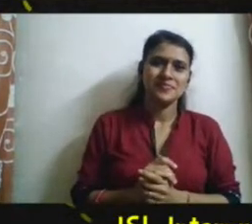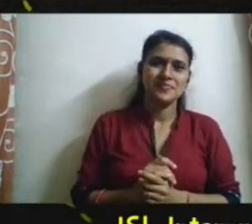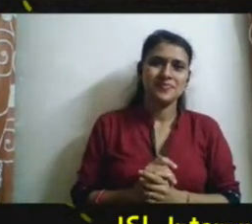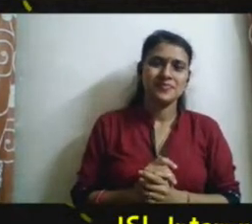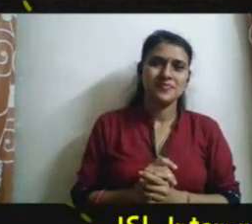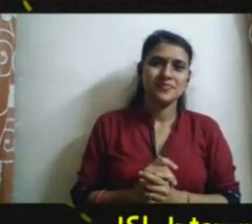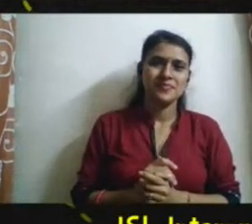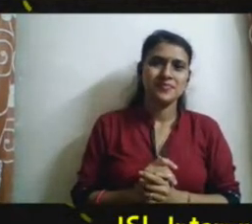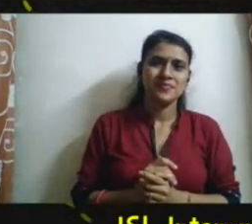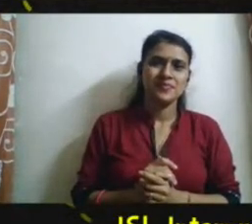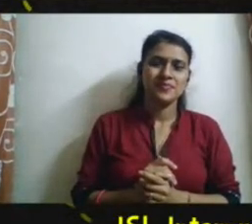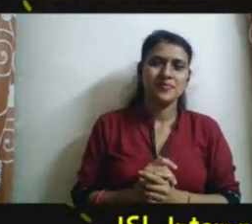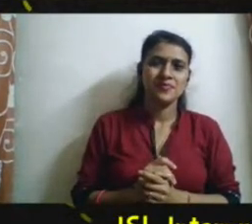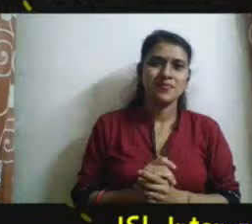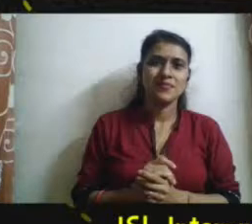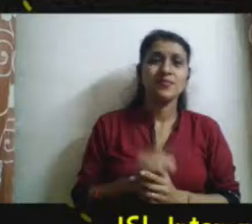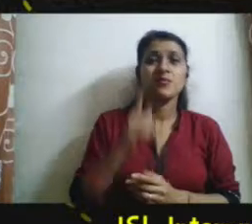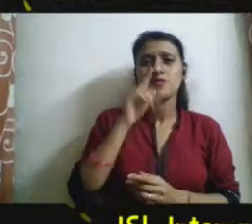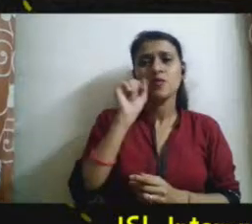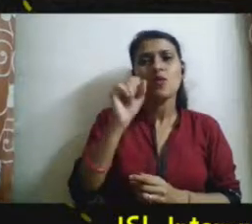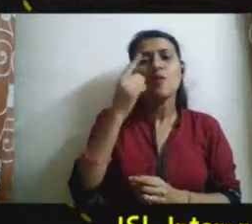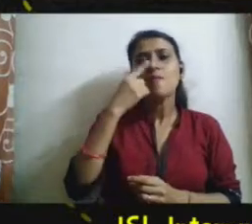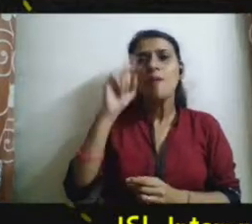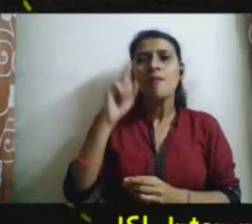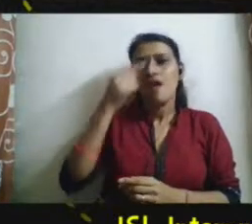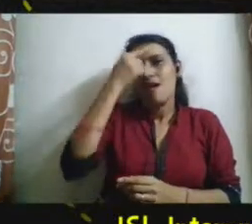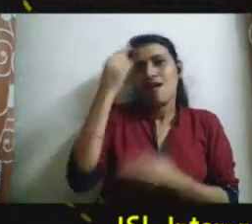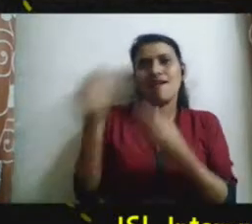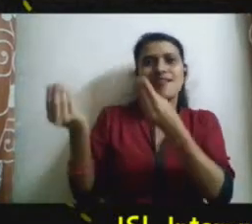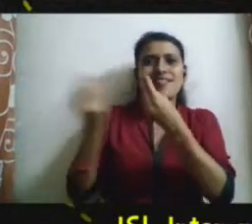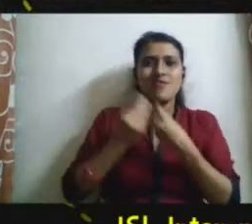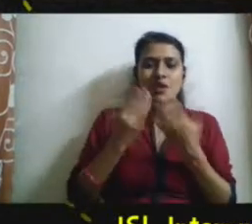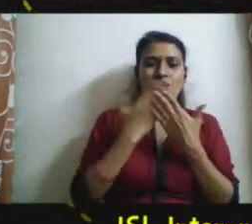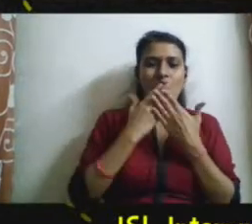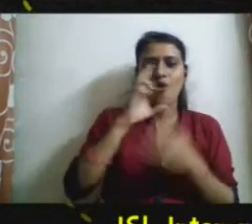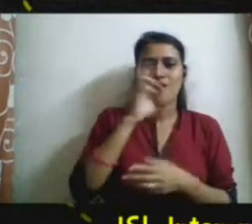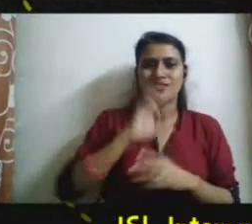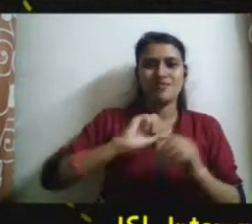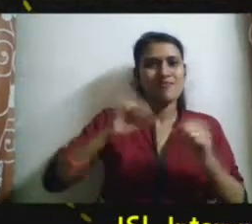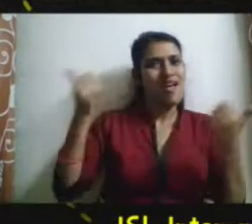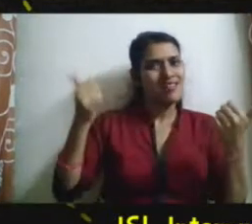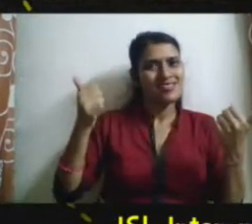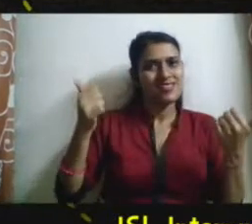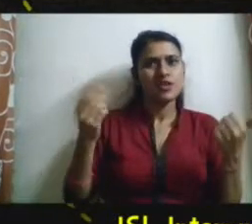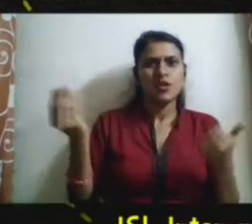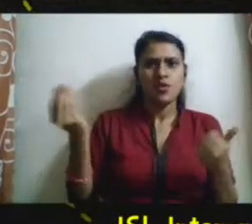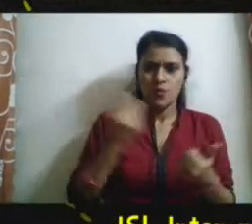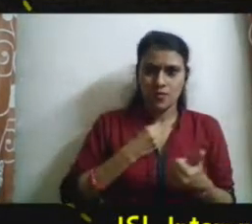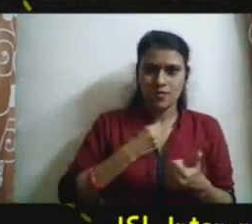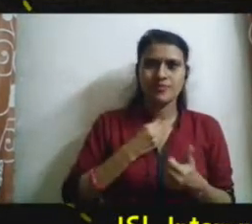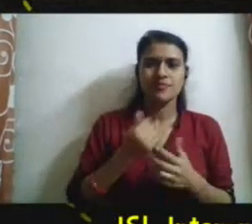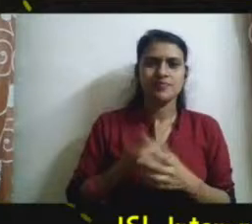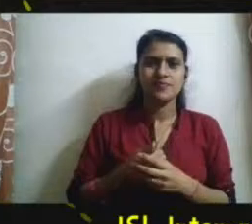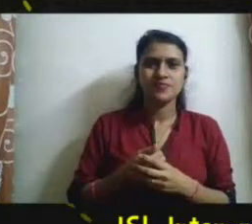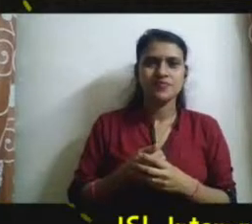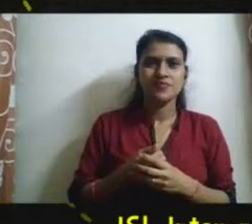mother made me this amazing offer after I graduated. She said, I can make out that